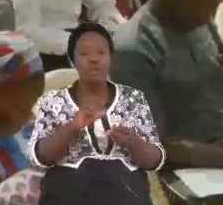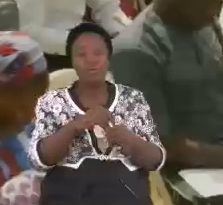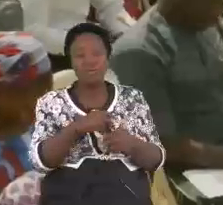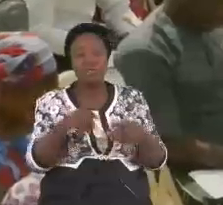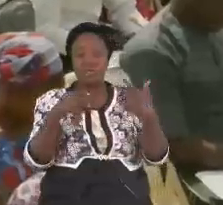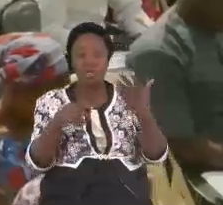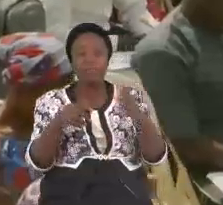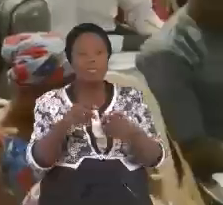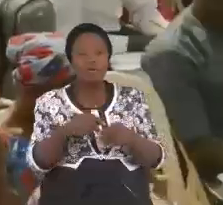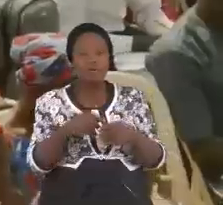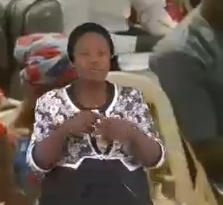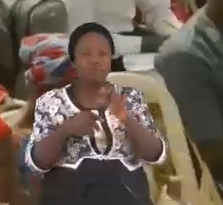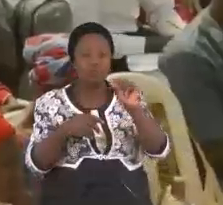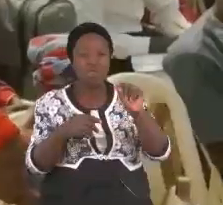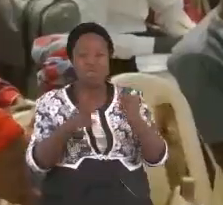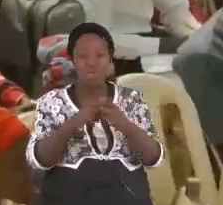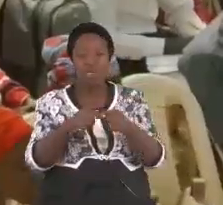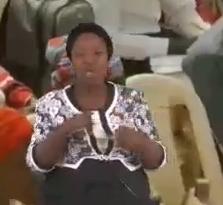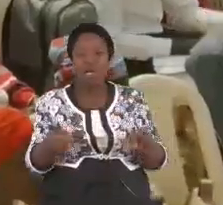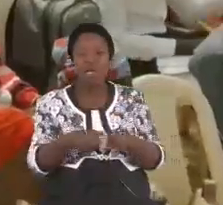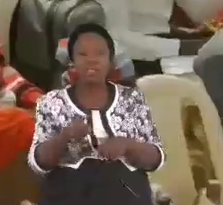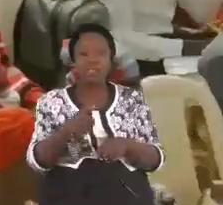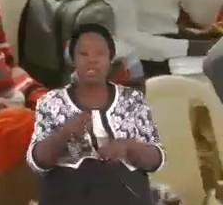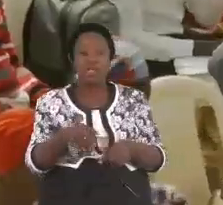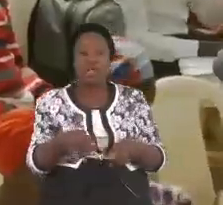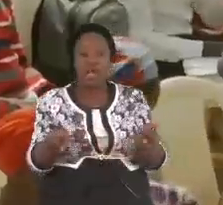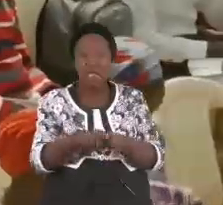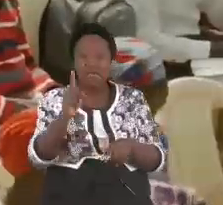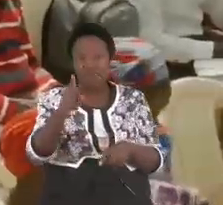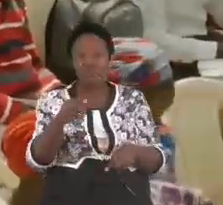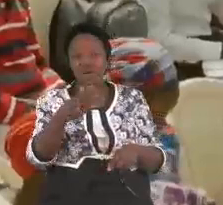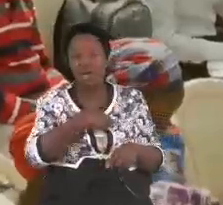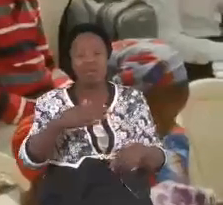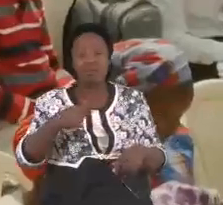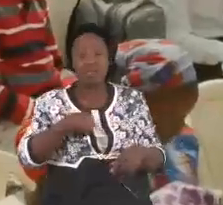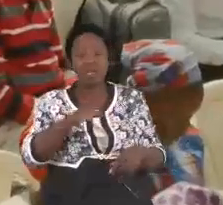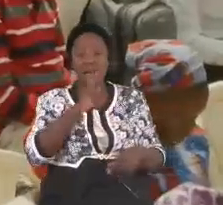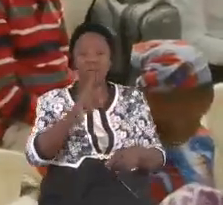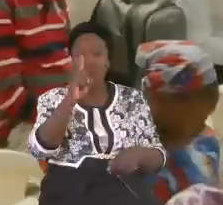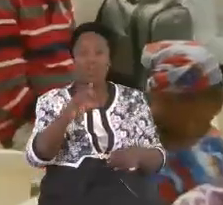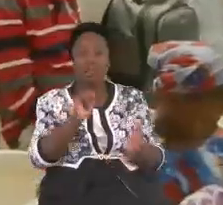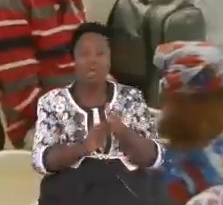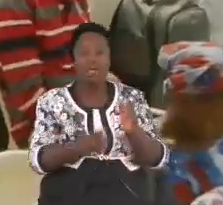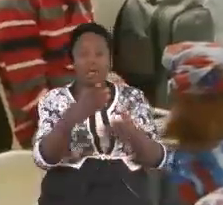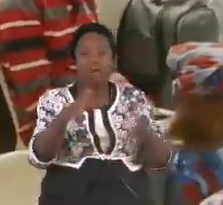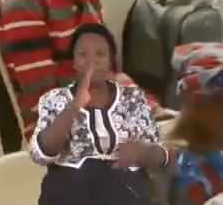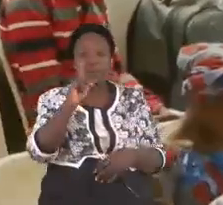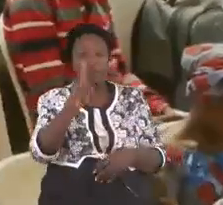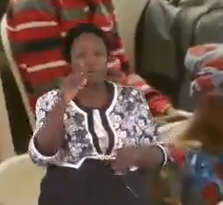Father, art in me and I in thee, that they also may be one in us, that